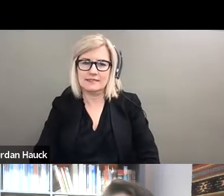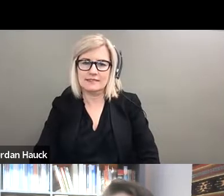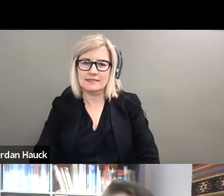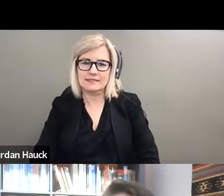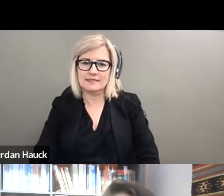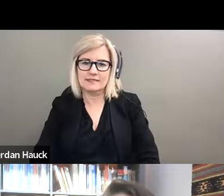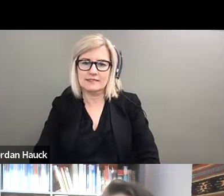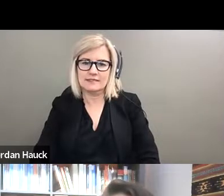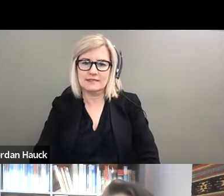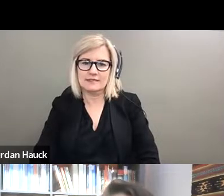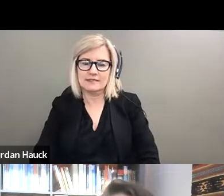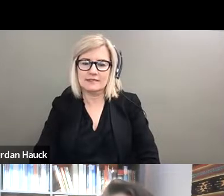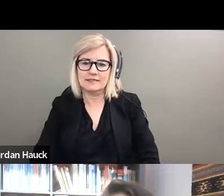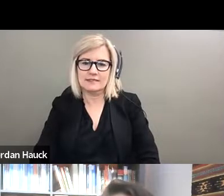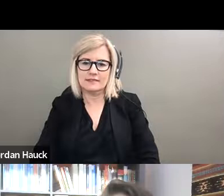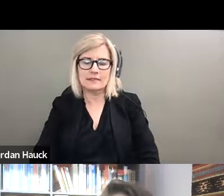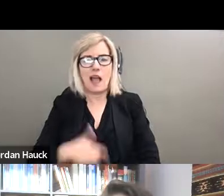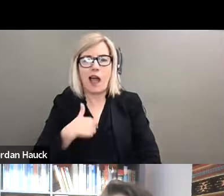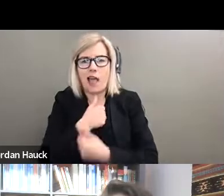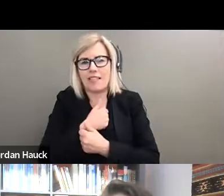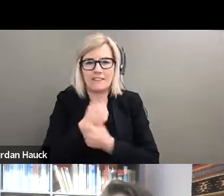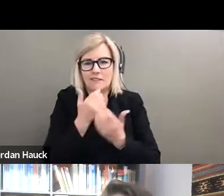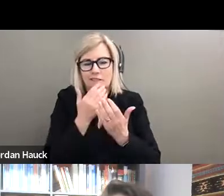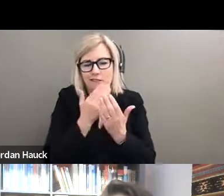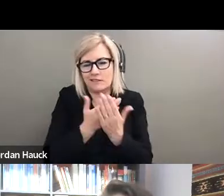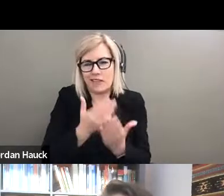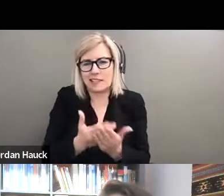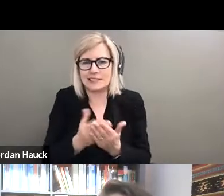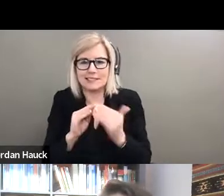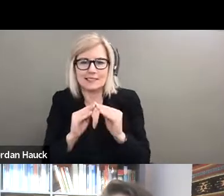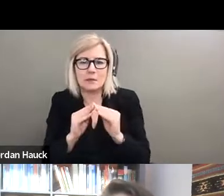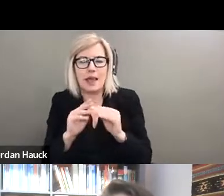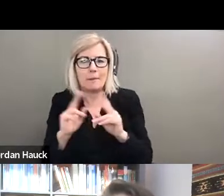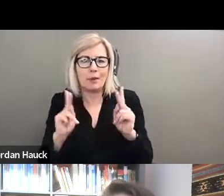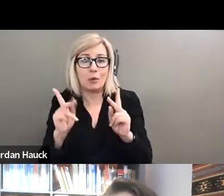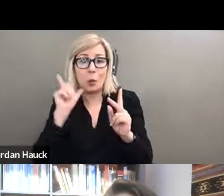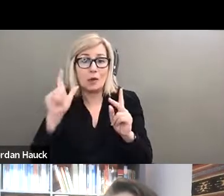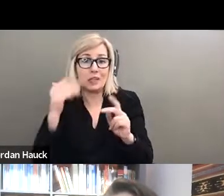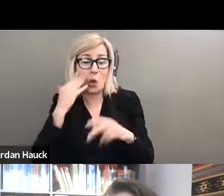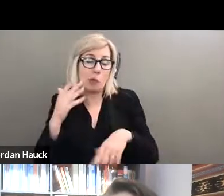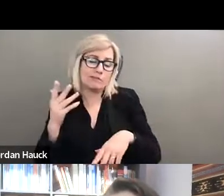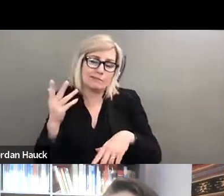I love little facts and figures that nobody really needs to know ever, but